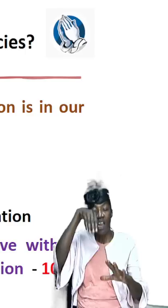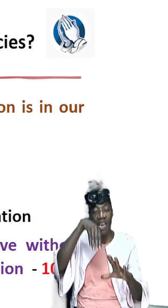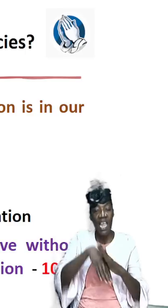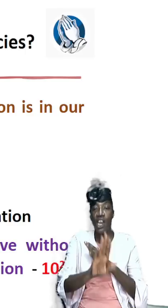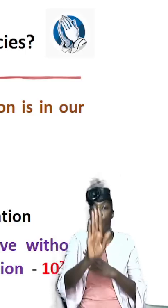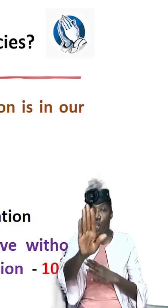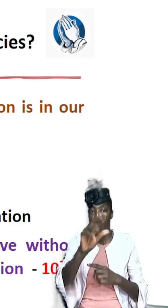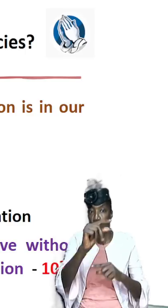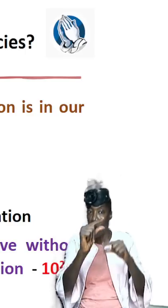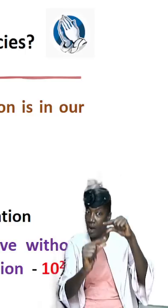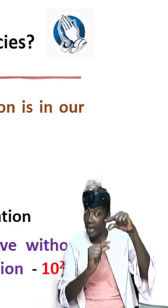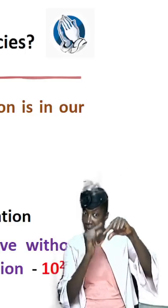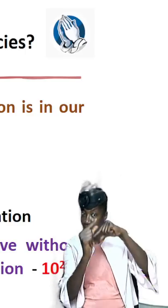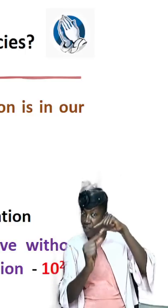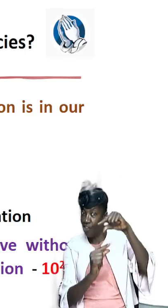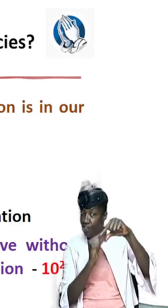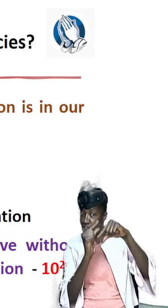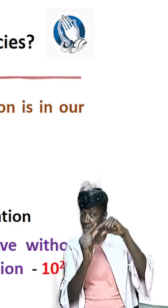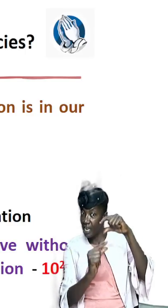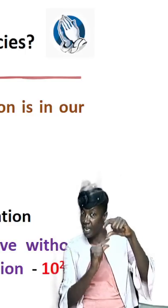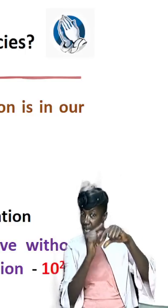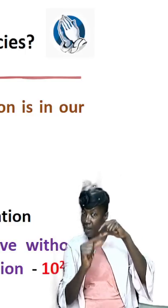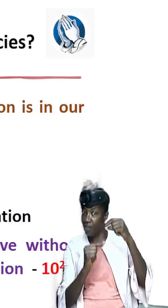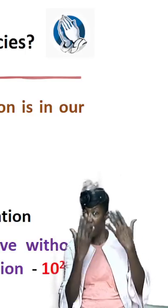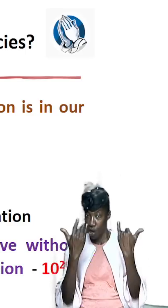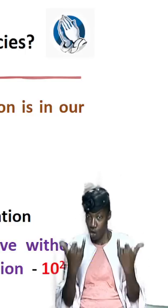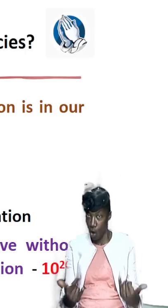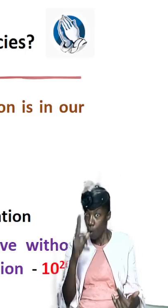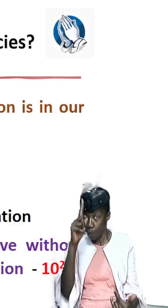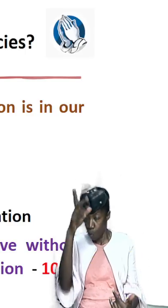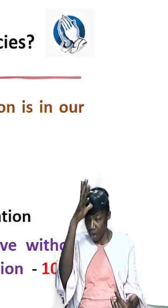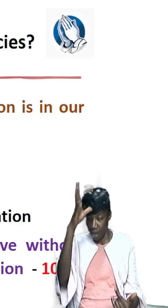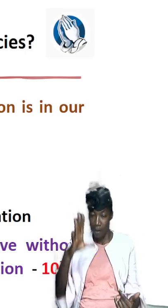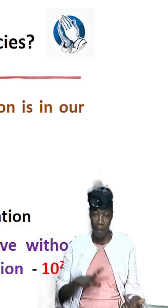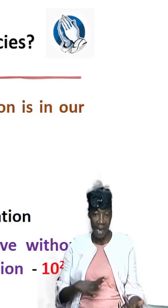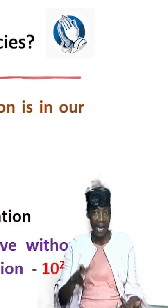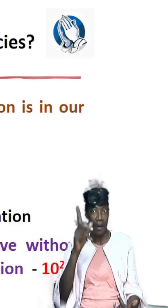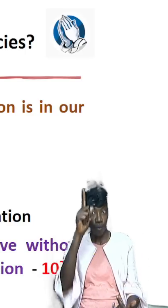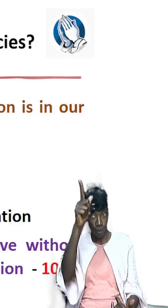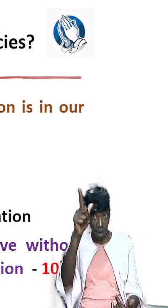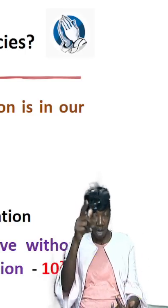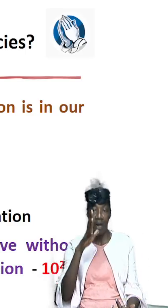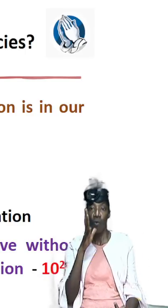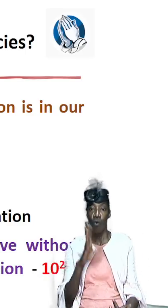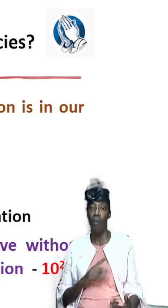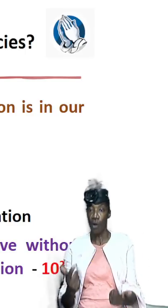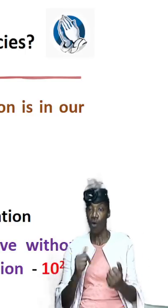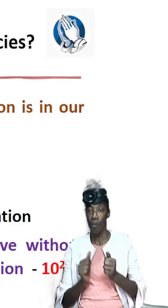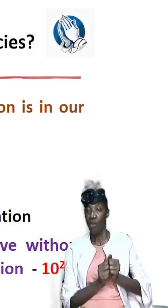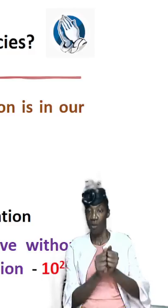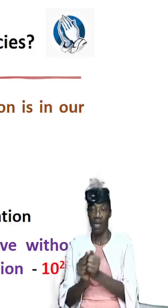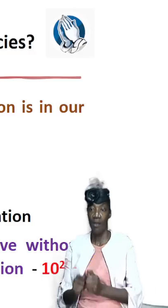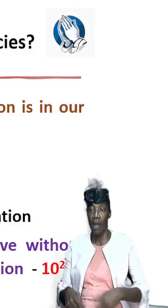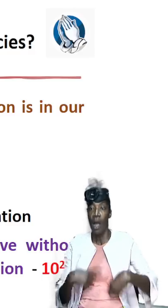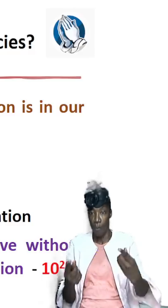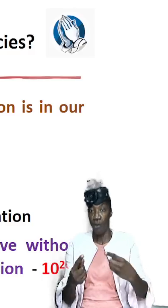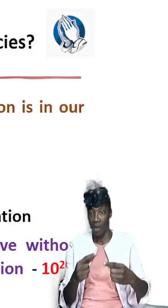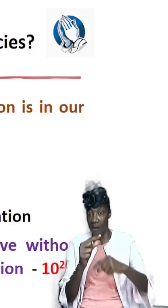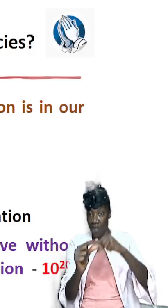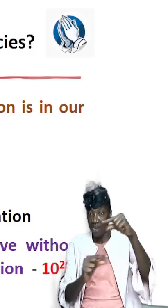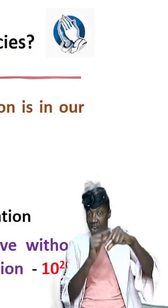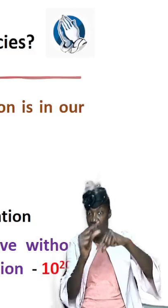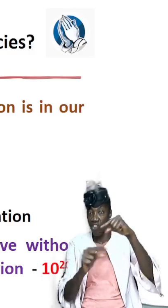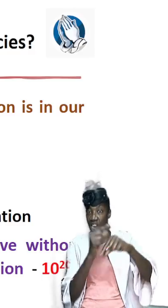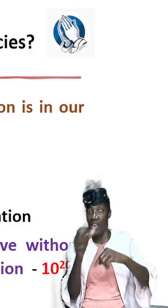right now? One man, one woman coming together and passing on their genetic